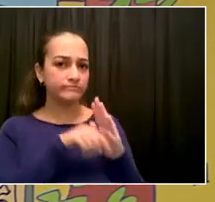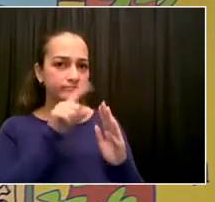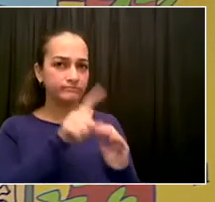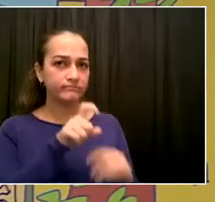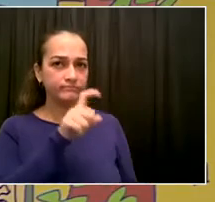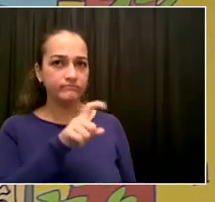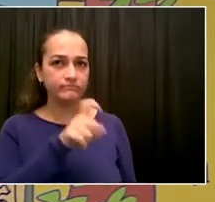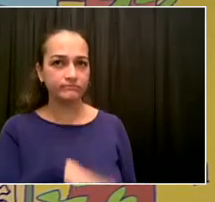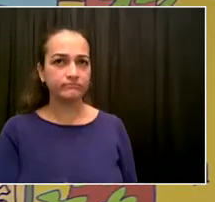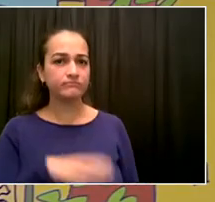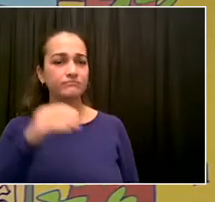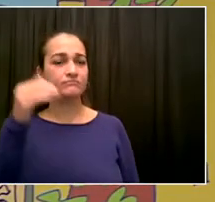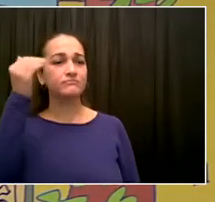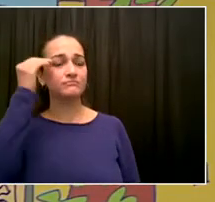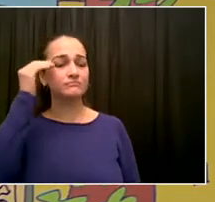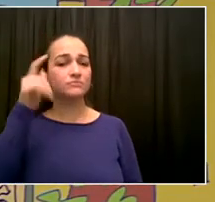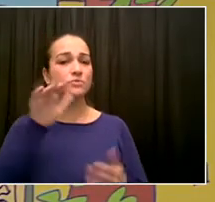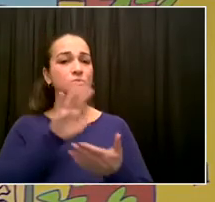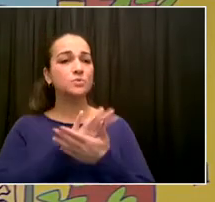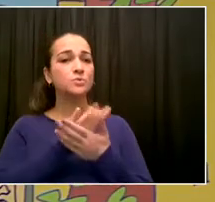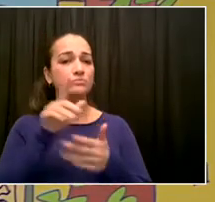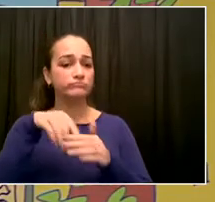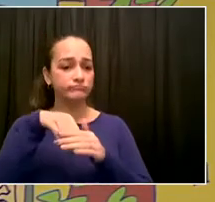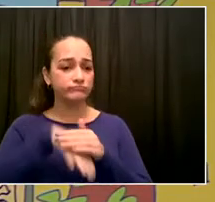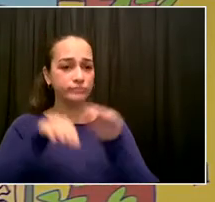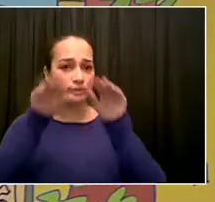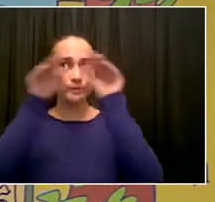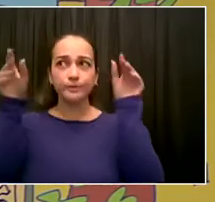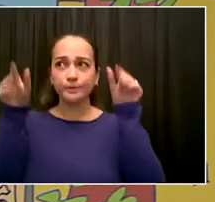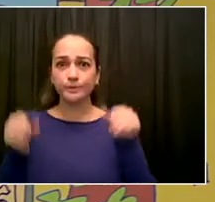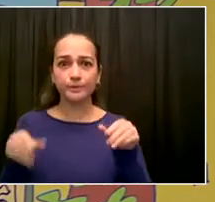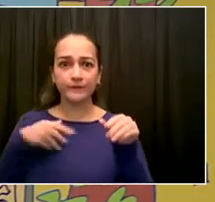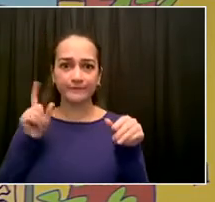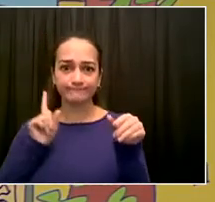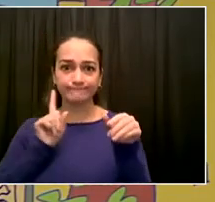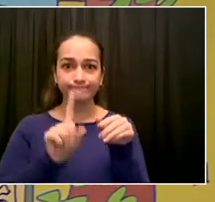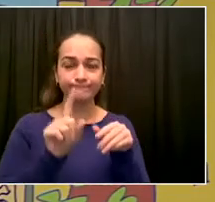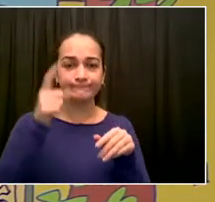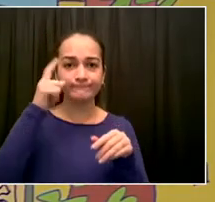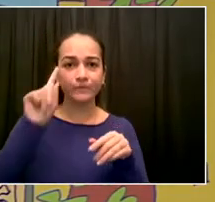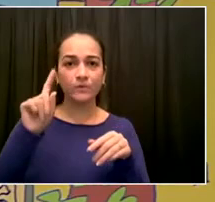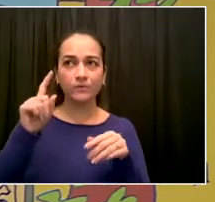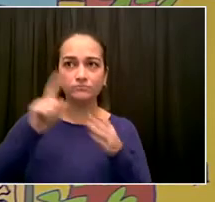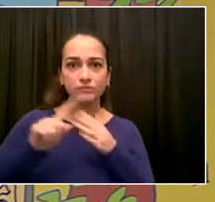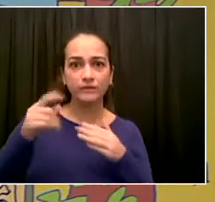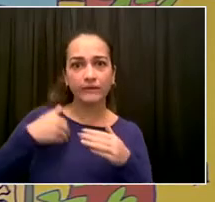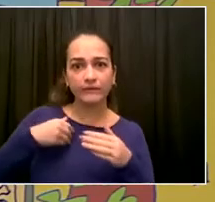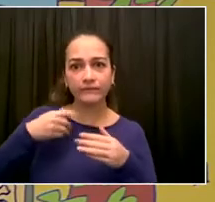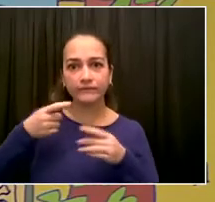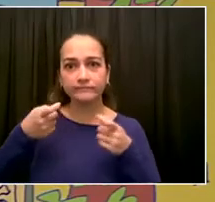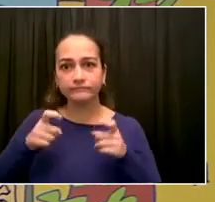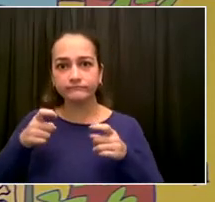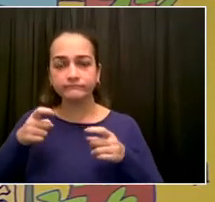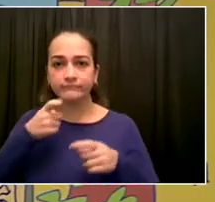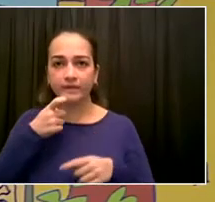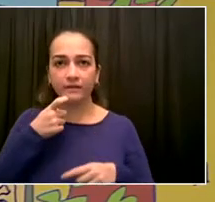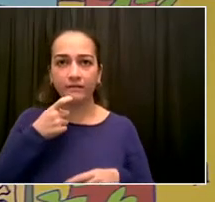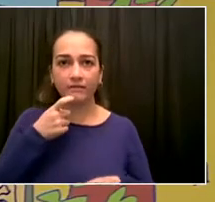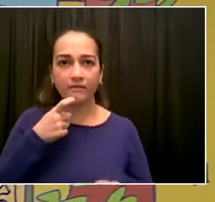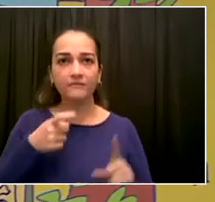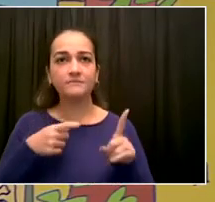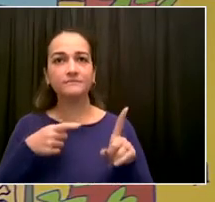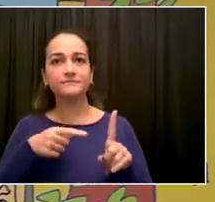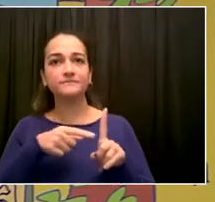full-time scanners, some with roving scanners. Is there a sense of why we've seen this uptick